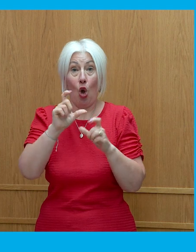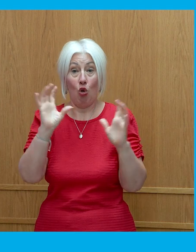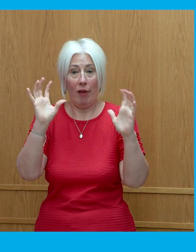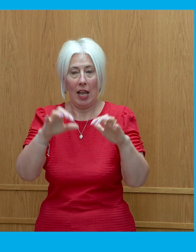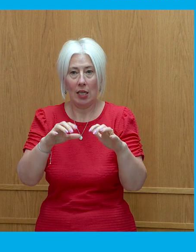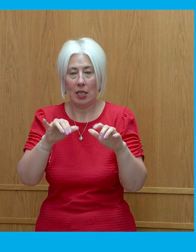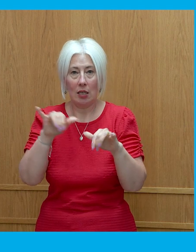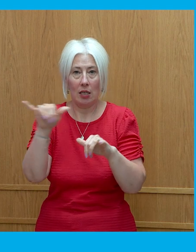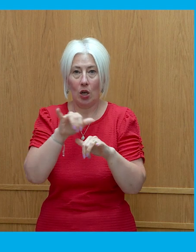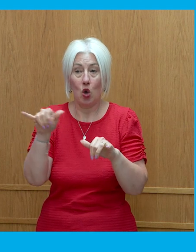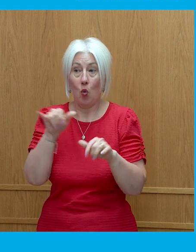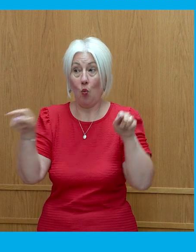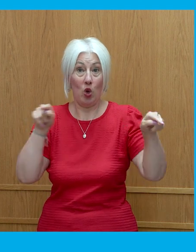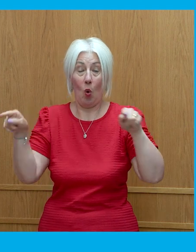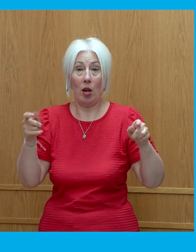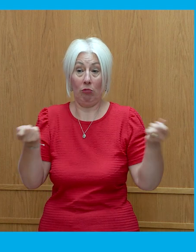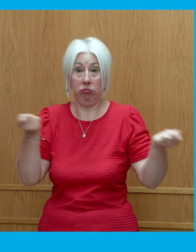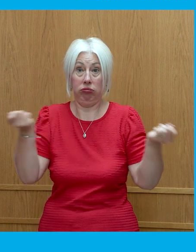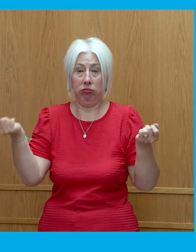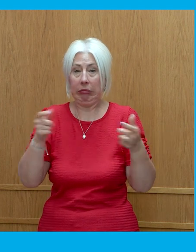or Democrats are in charge.